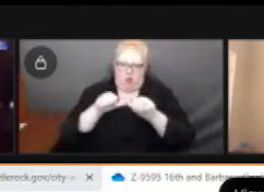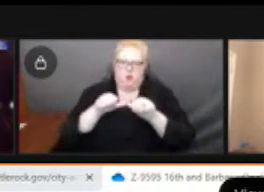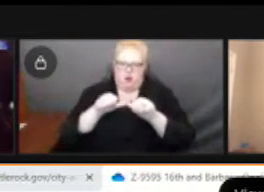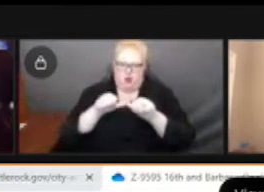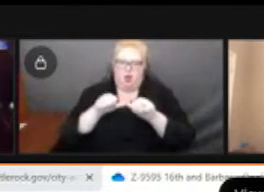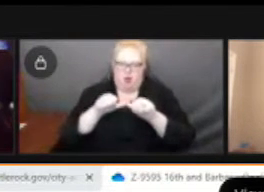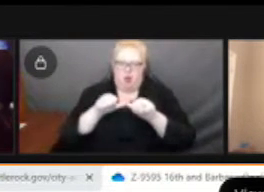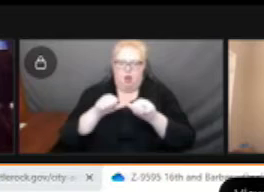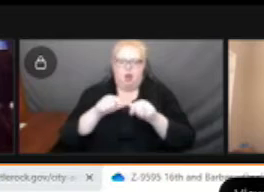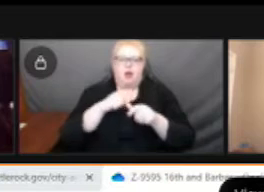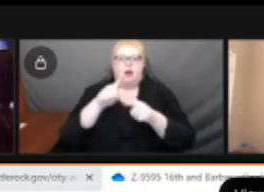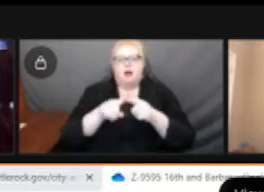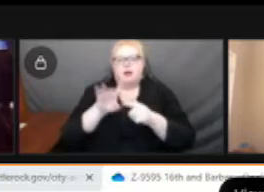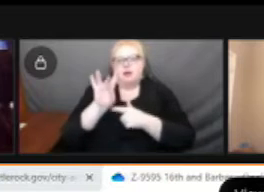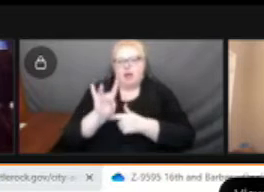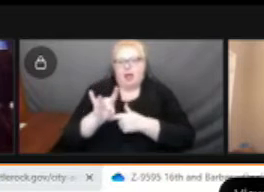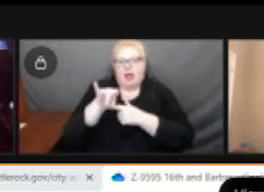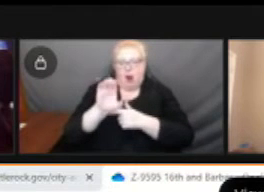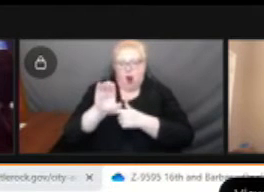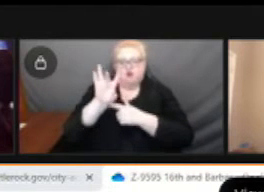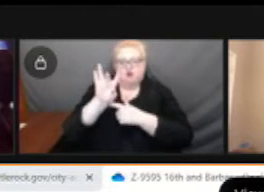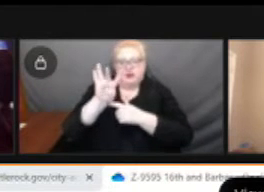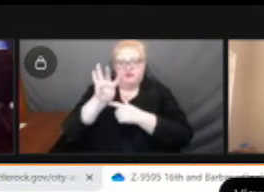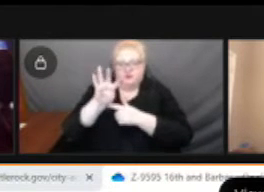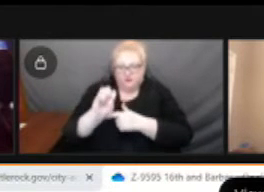the 840 for the